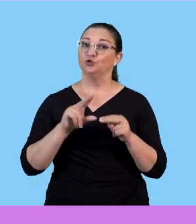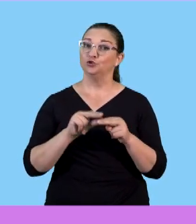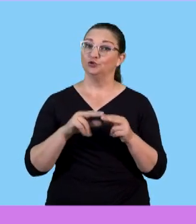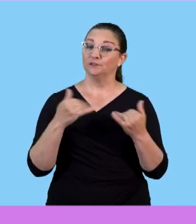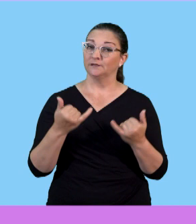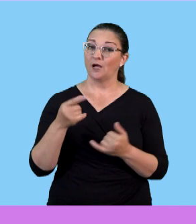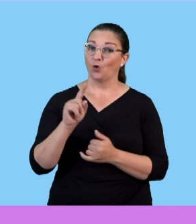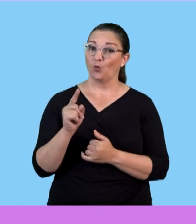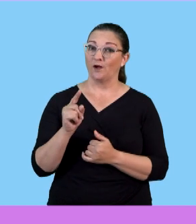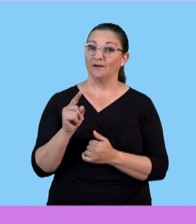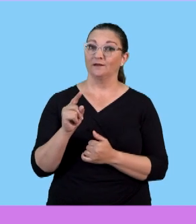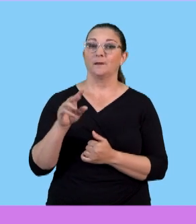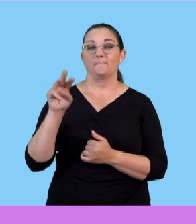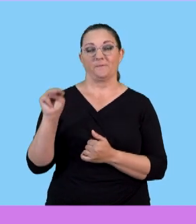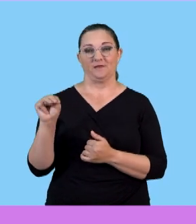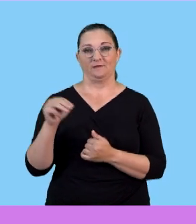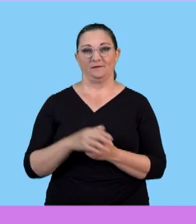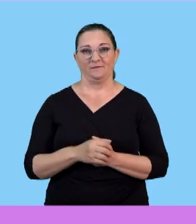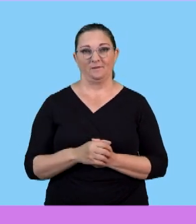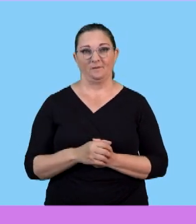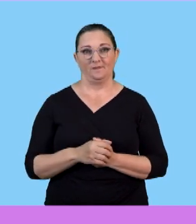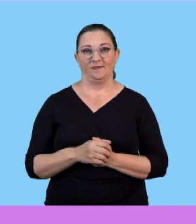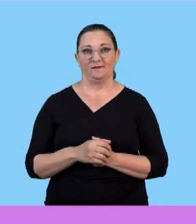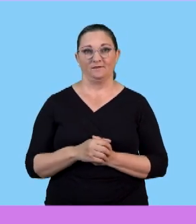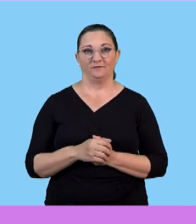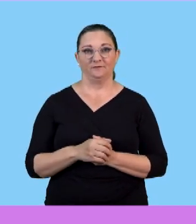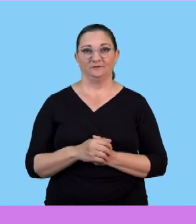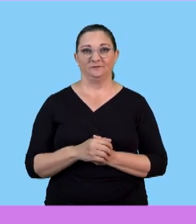on is meters.